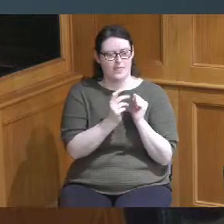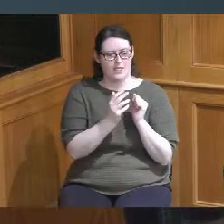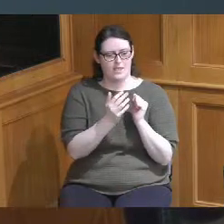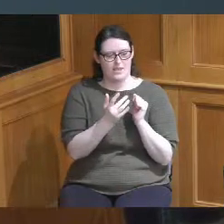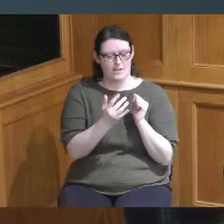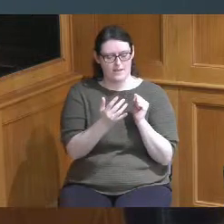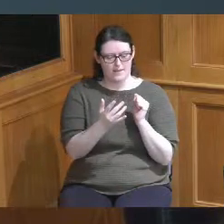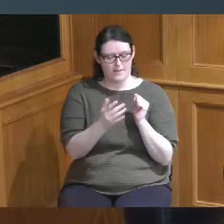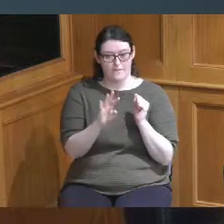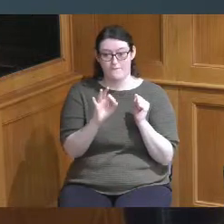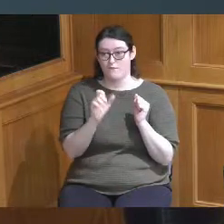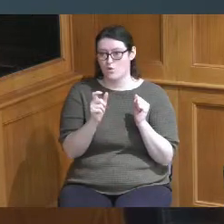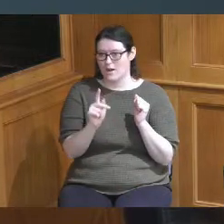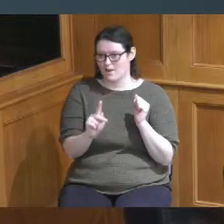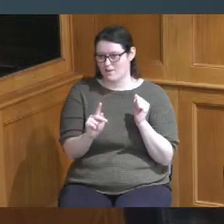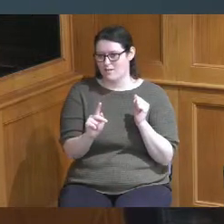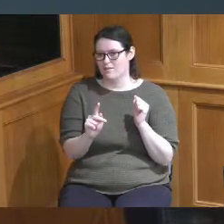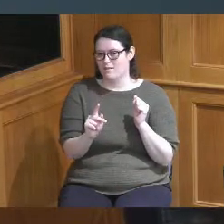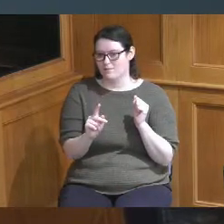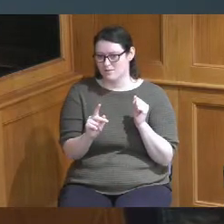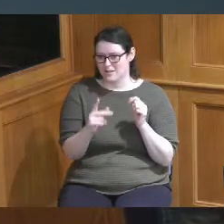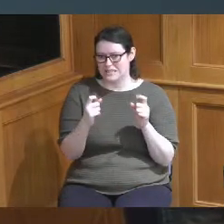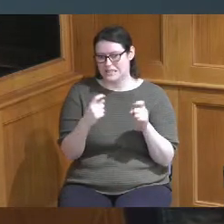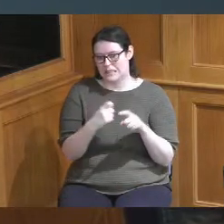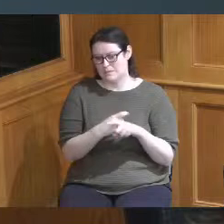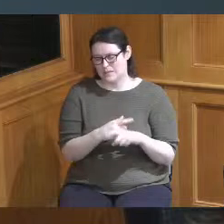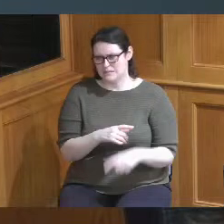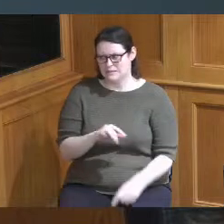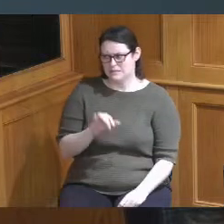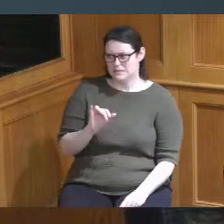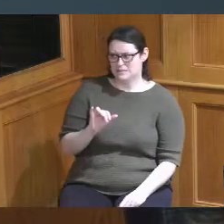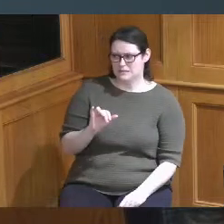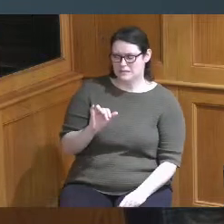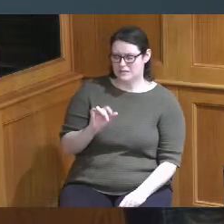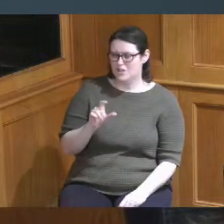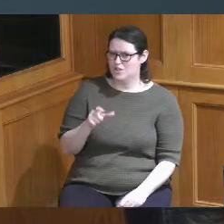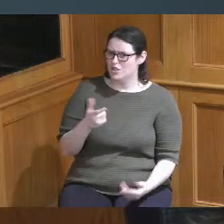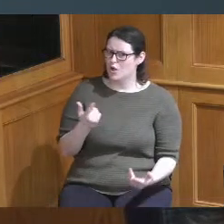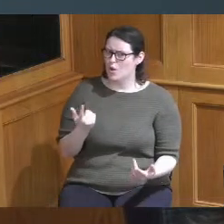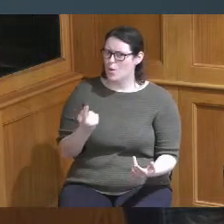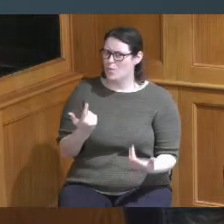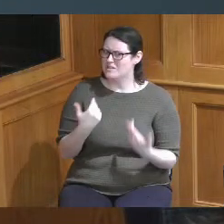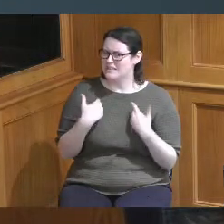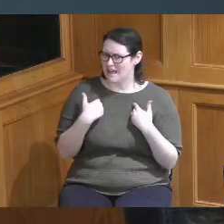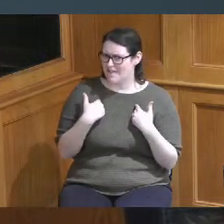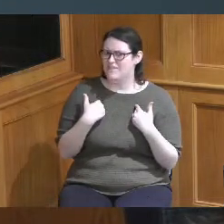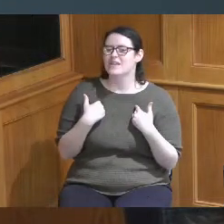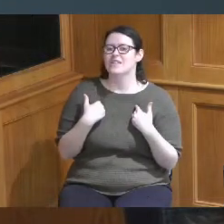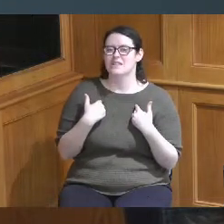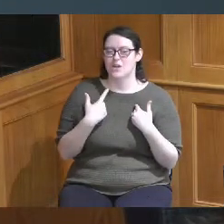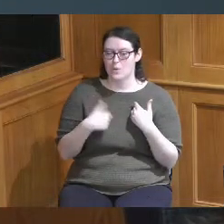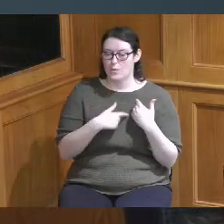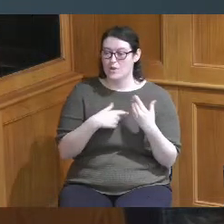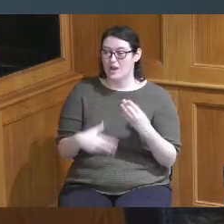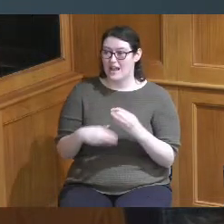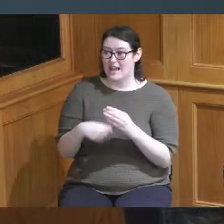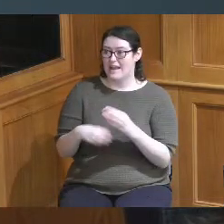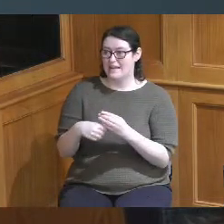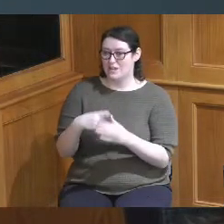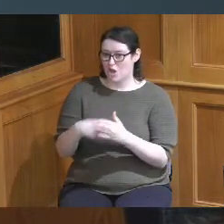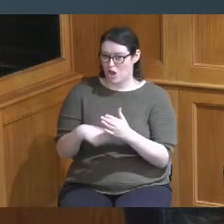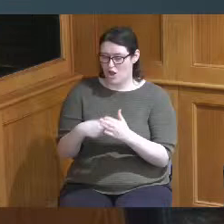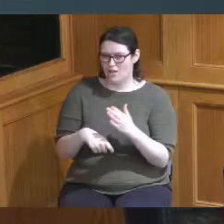to get with Frank, and it's complicated. And I think we should always have at our fingertips as we're adding costs, we're